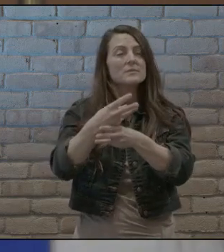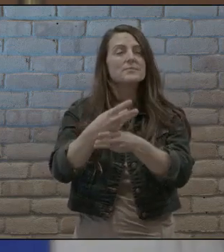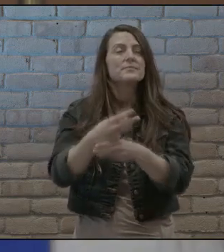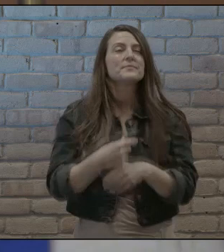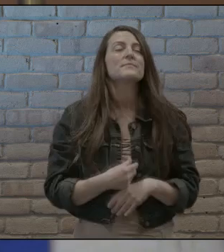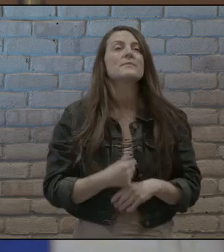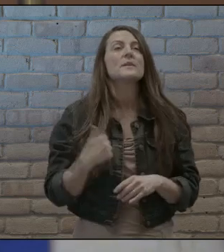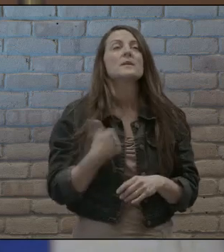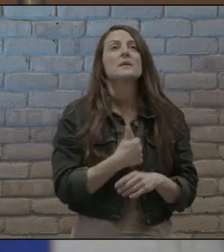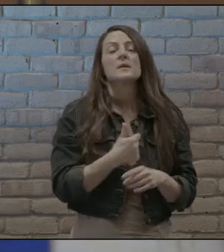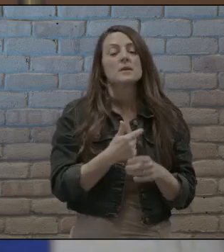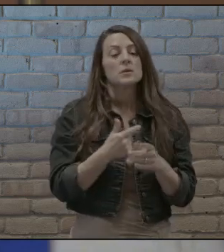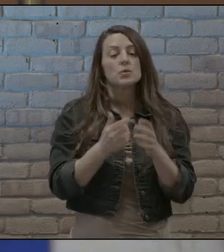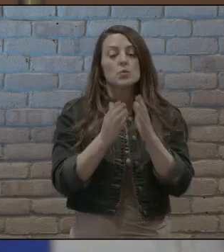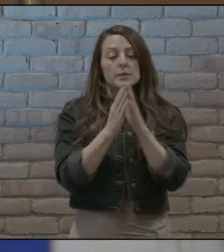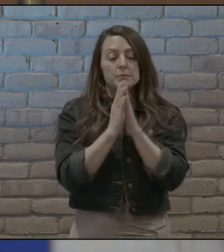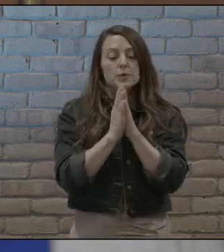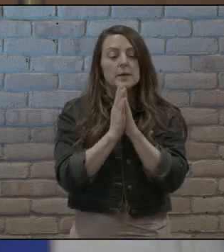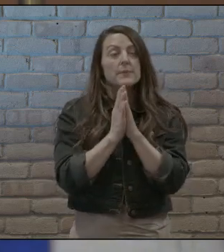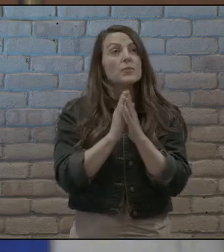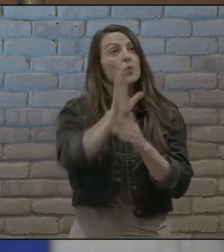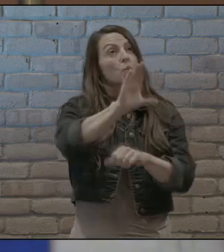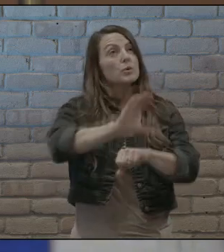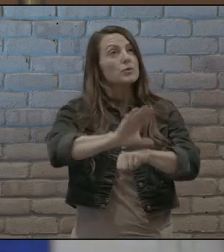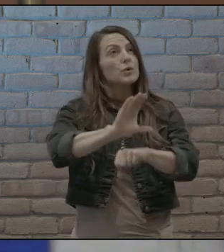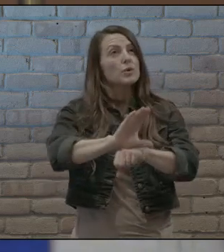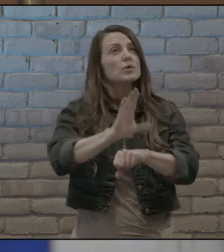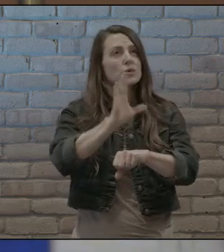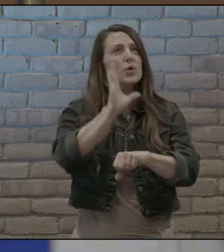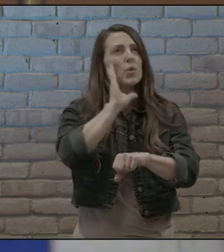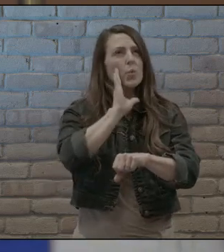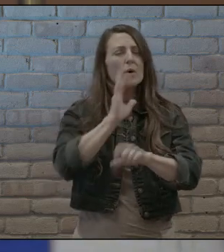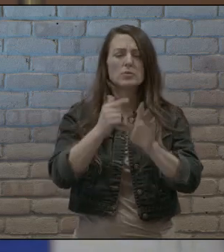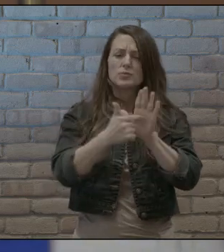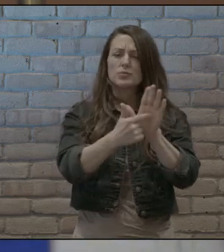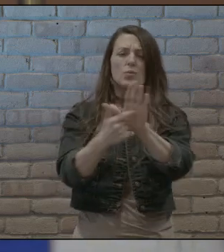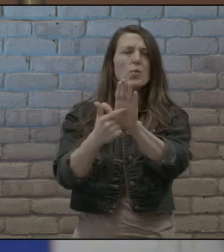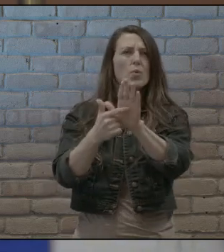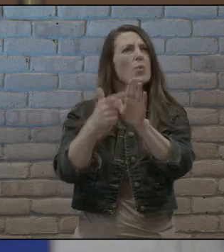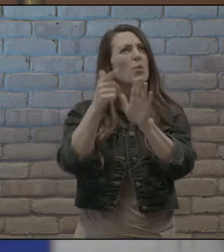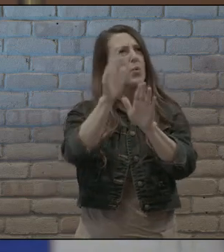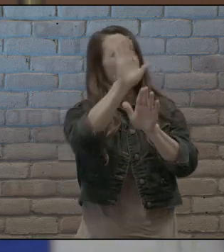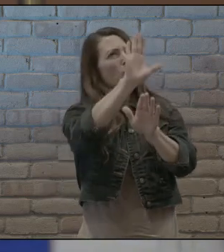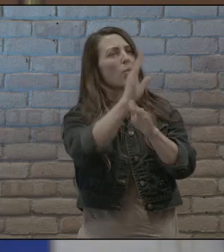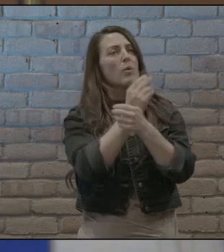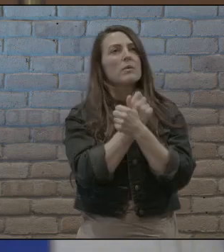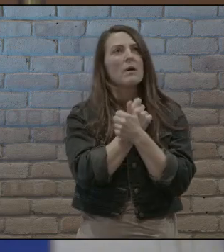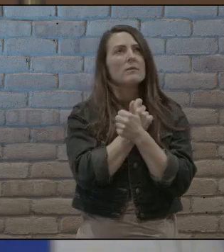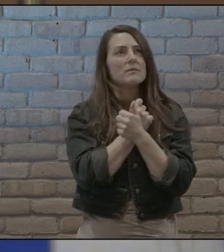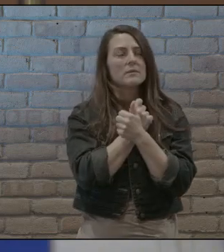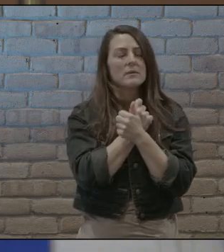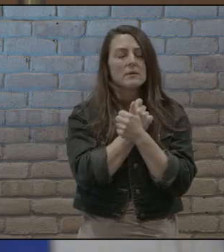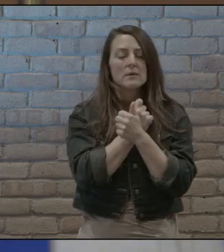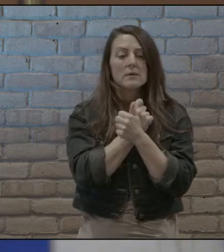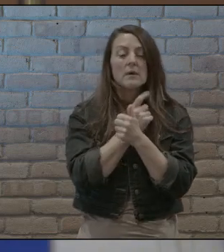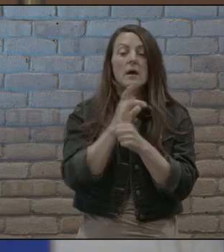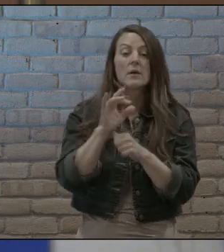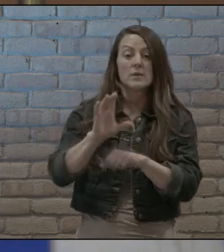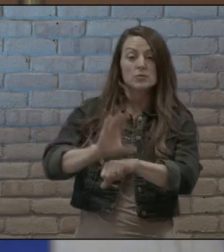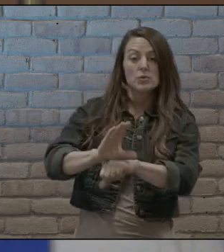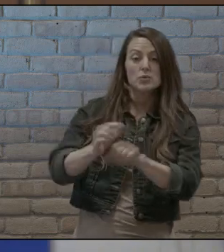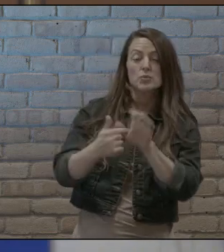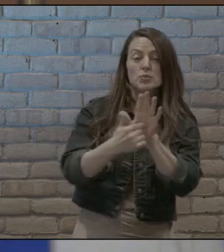Father, we pray that your church would display this love and show the world